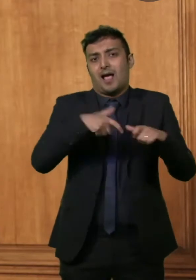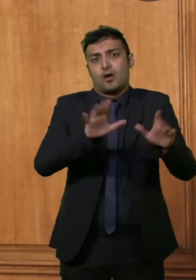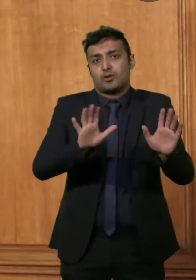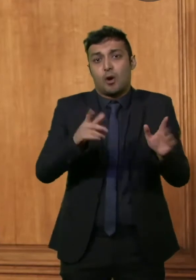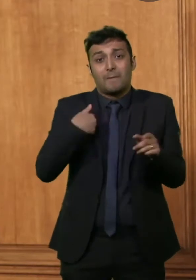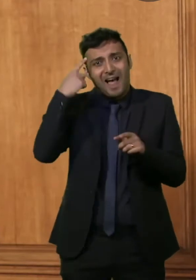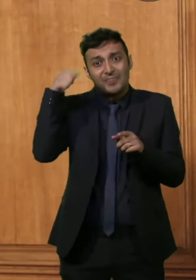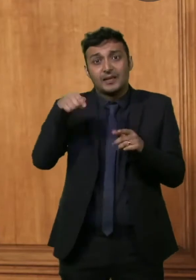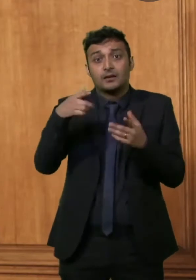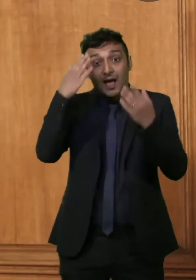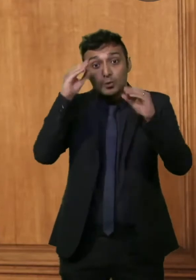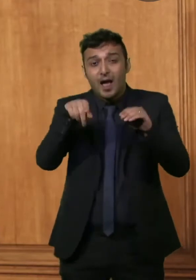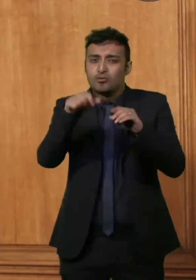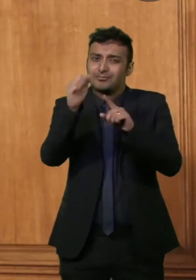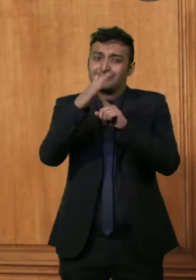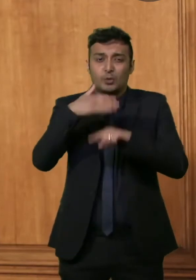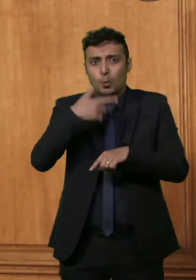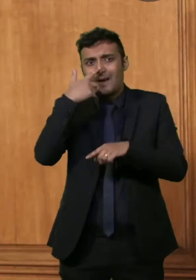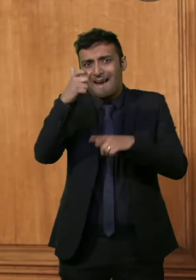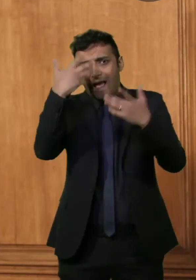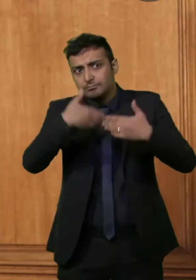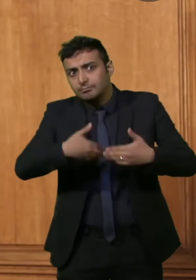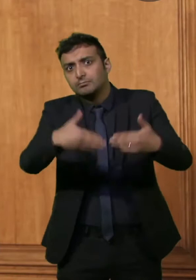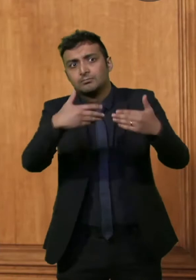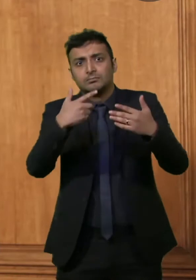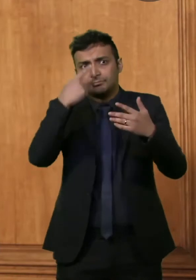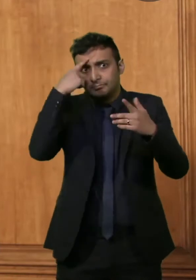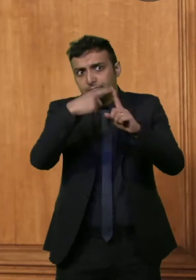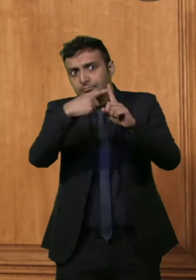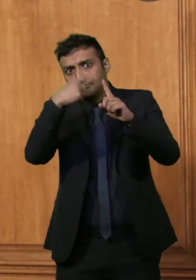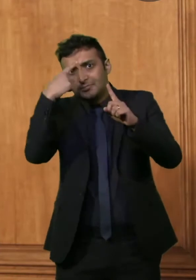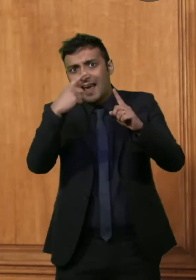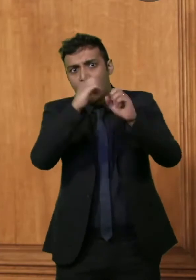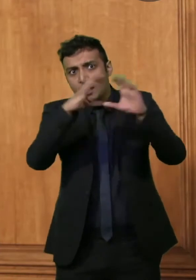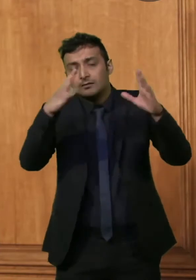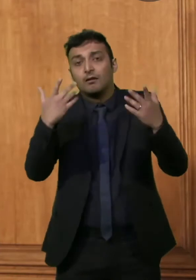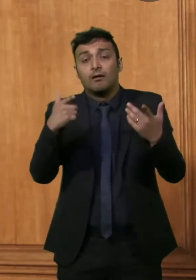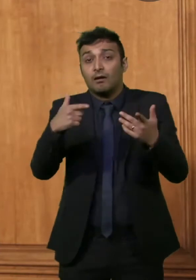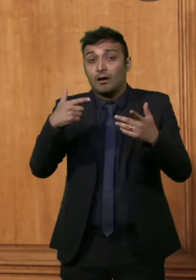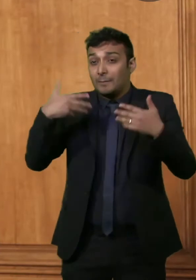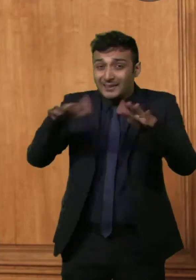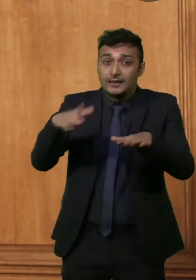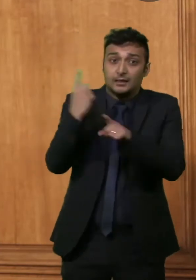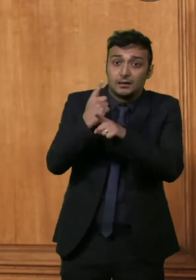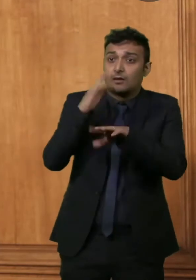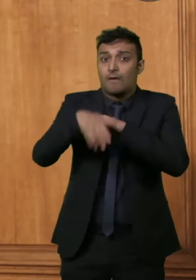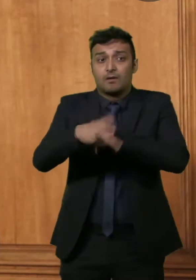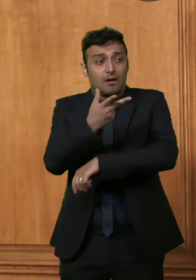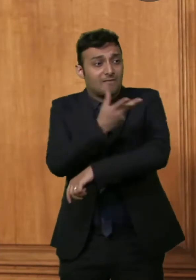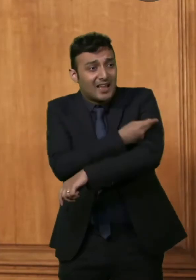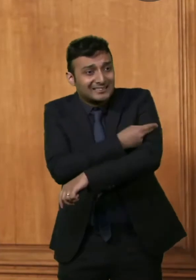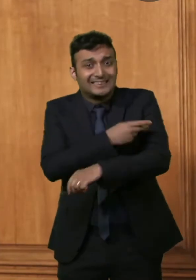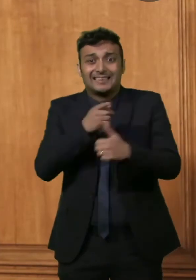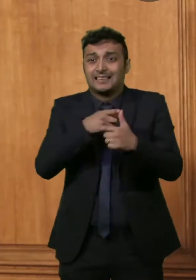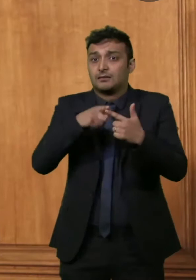said earlier around our vaccination programmes and the surveillance that we have in operation, the testing programme in